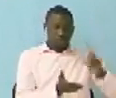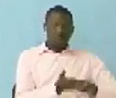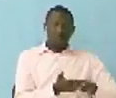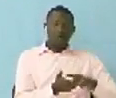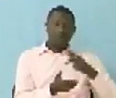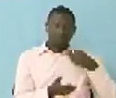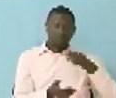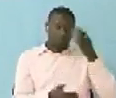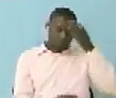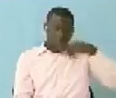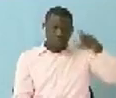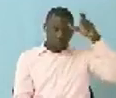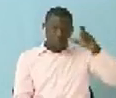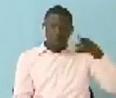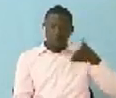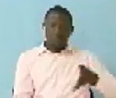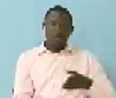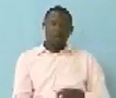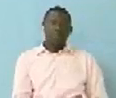I'll take it from you.